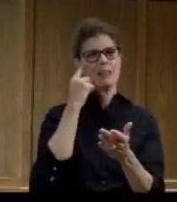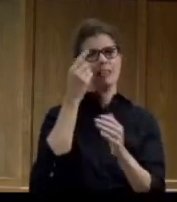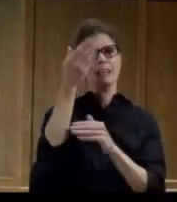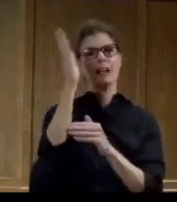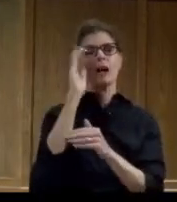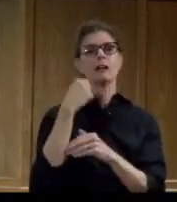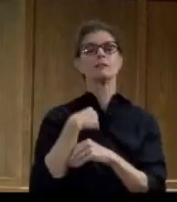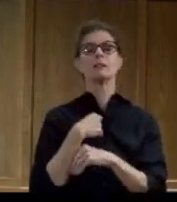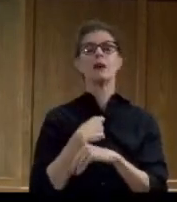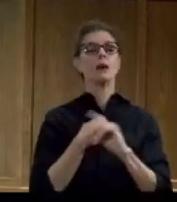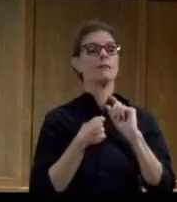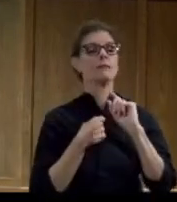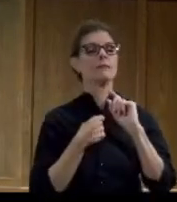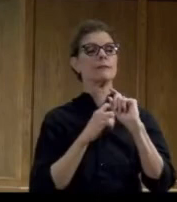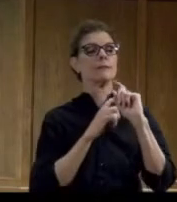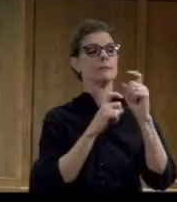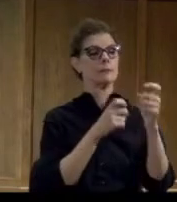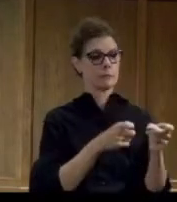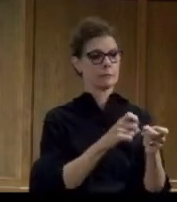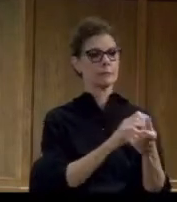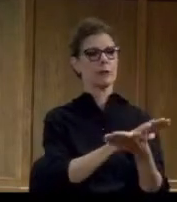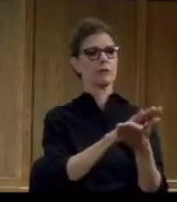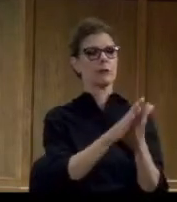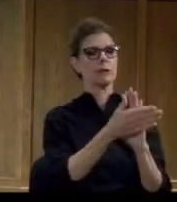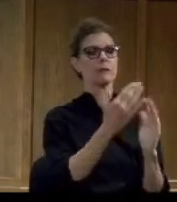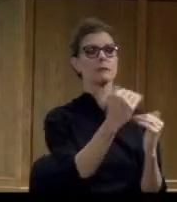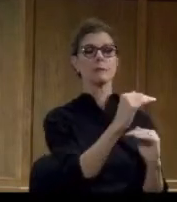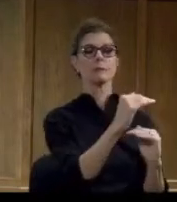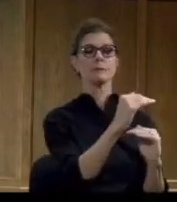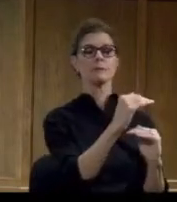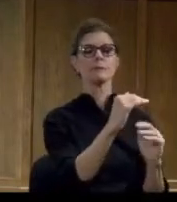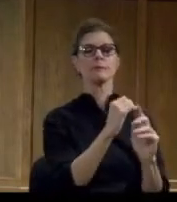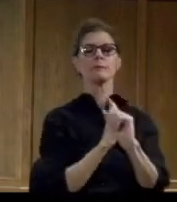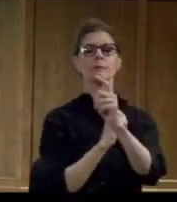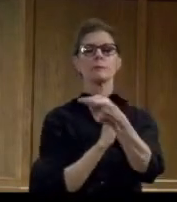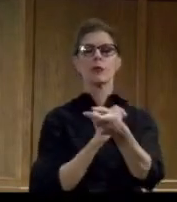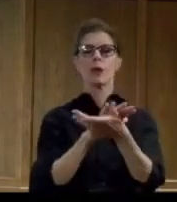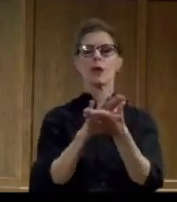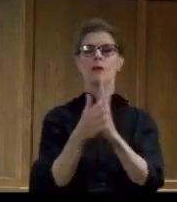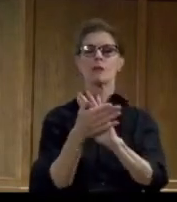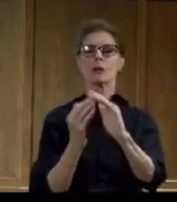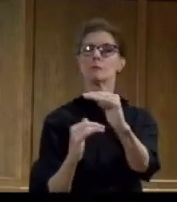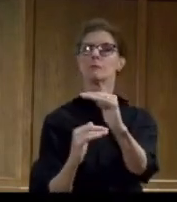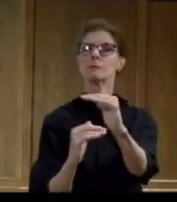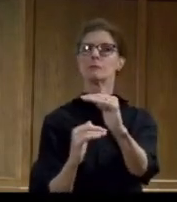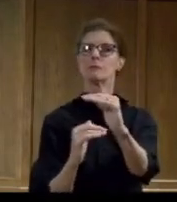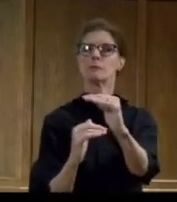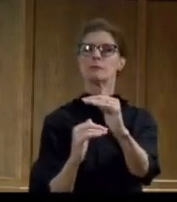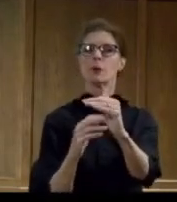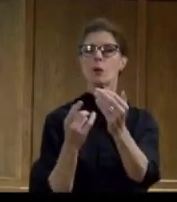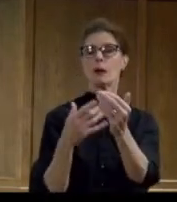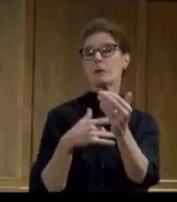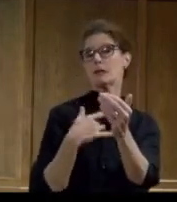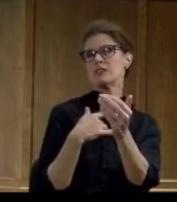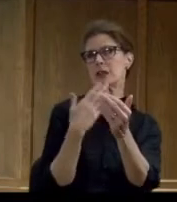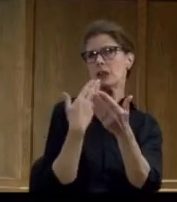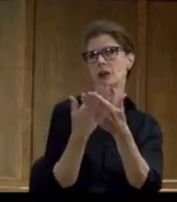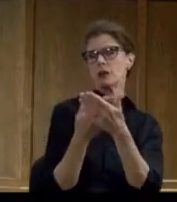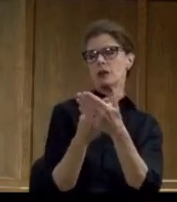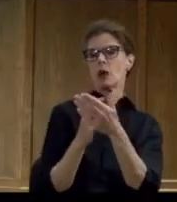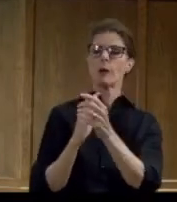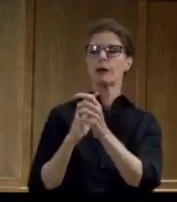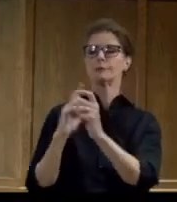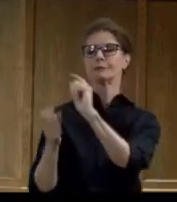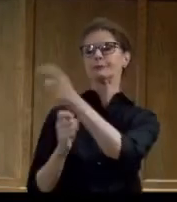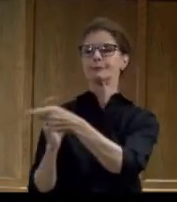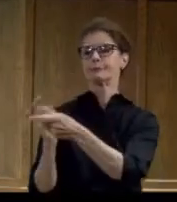a limited basis if we deserve it, or if he's feeling in a particularly good mood. And Paul's